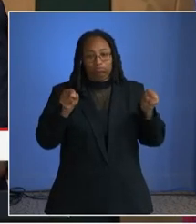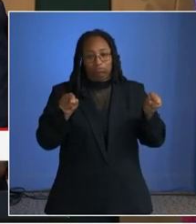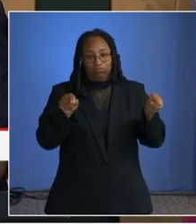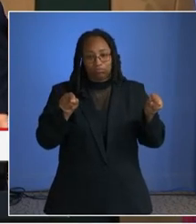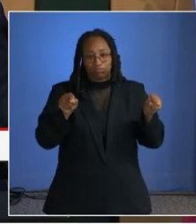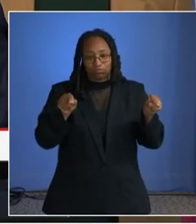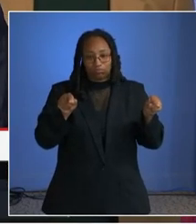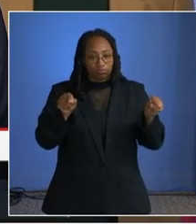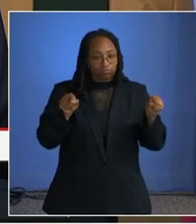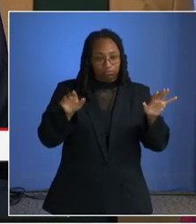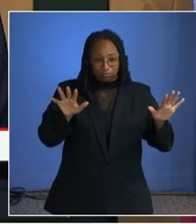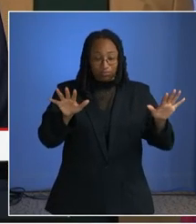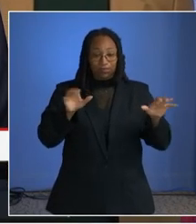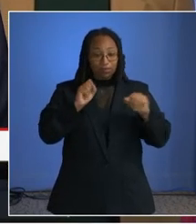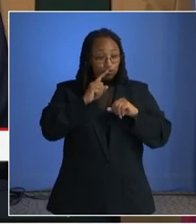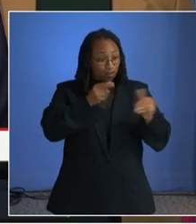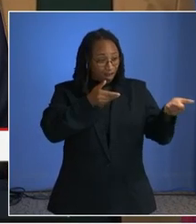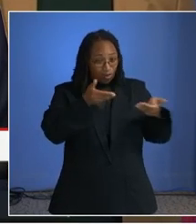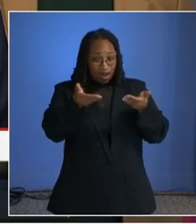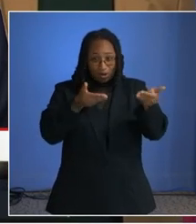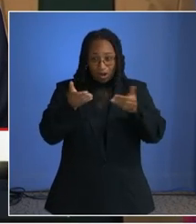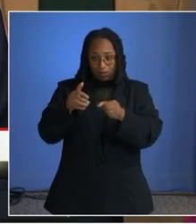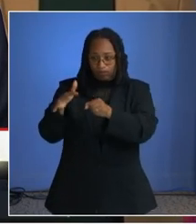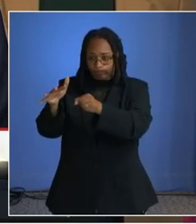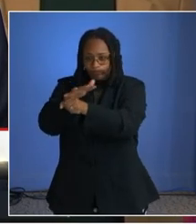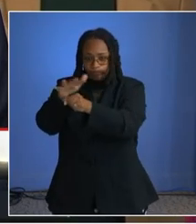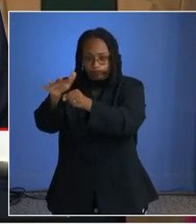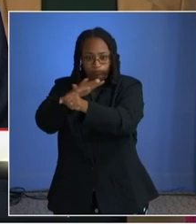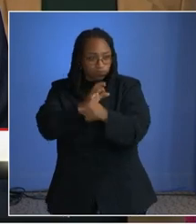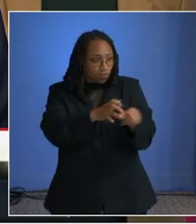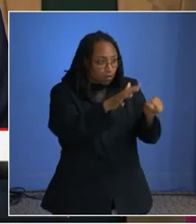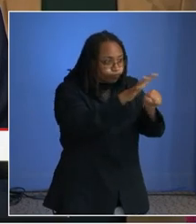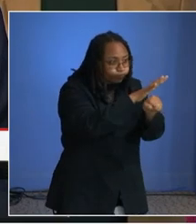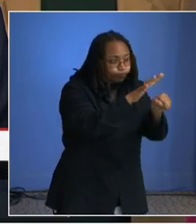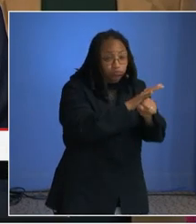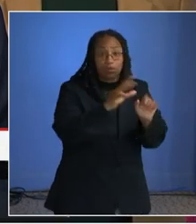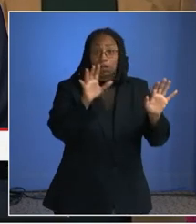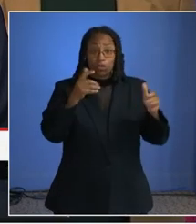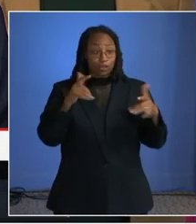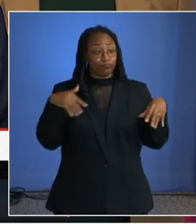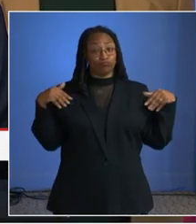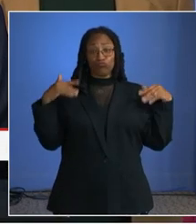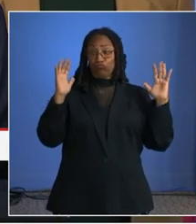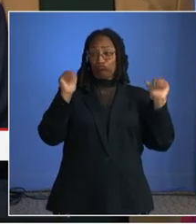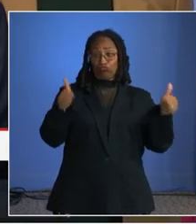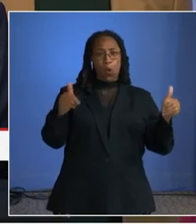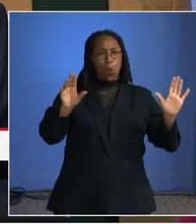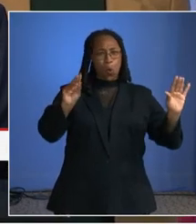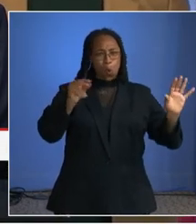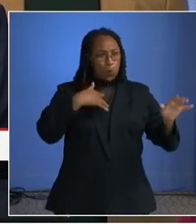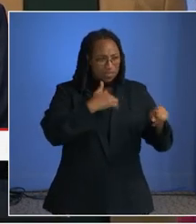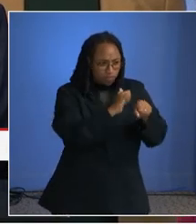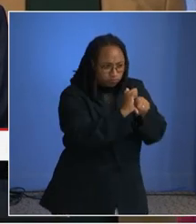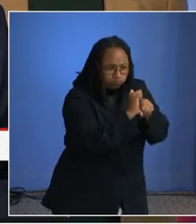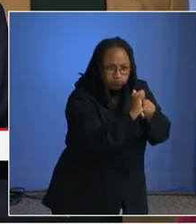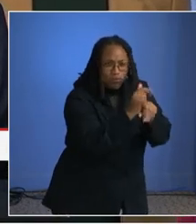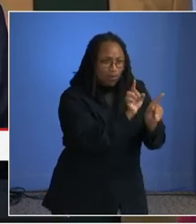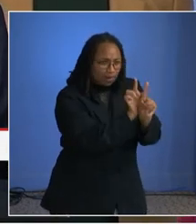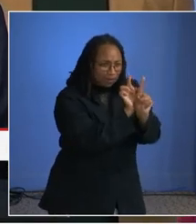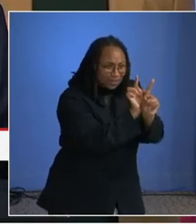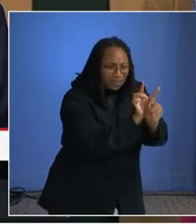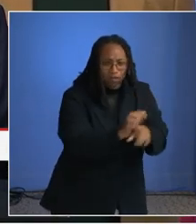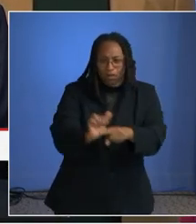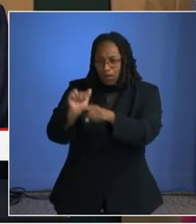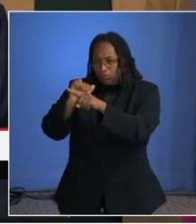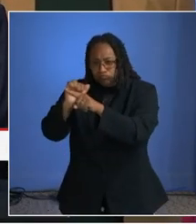that are educating and mentoring other agencies to be able to effectively hire for individuals and retain individuals